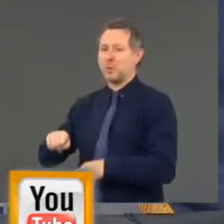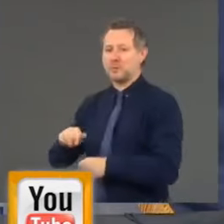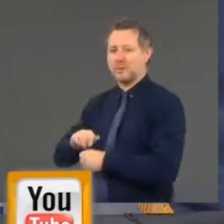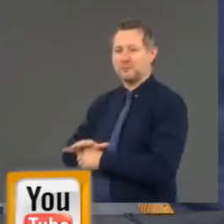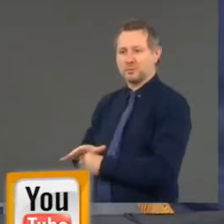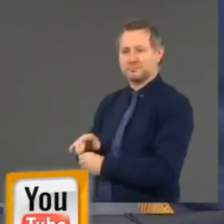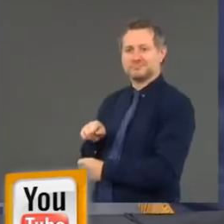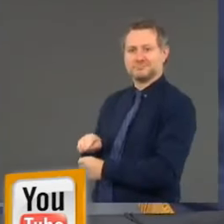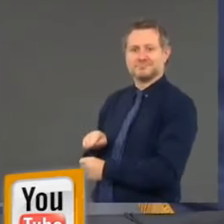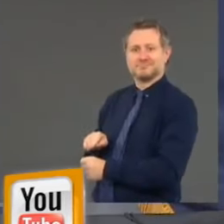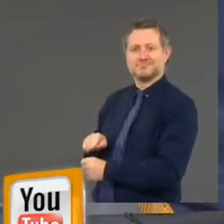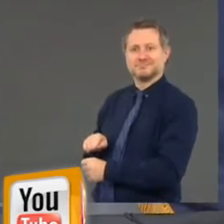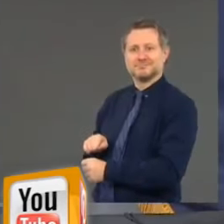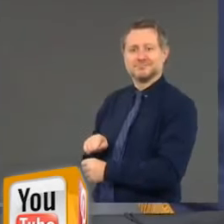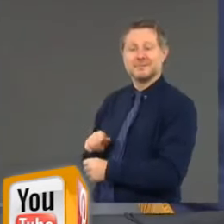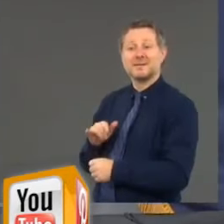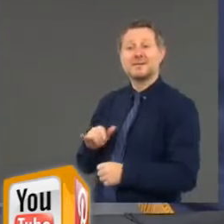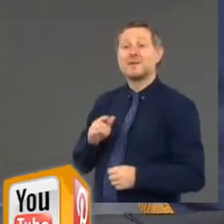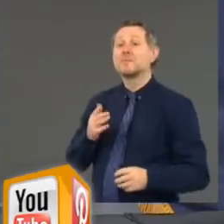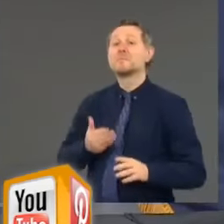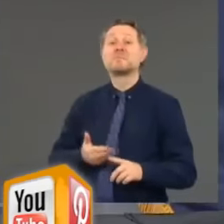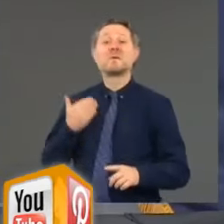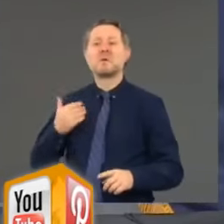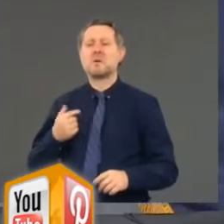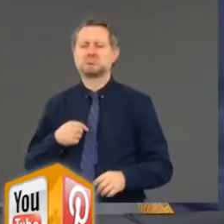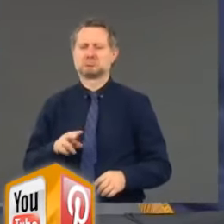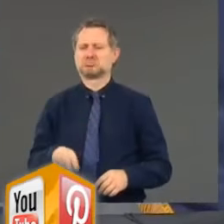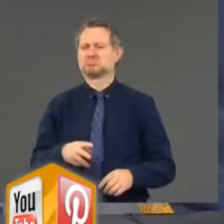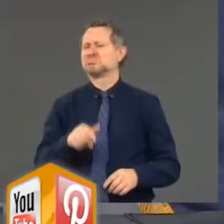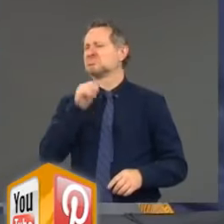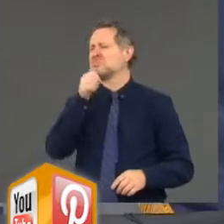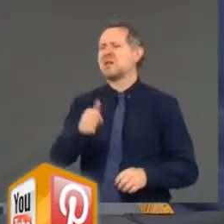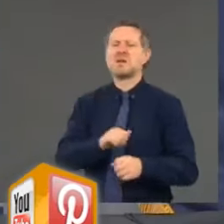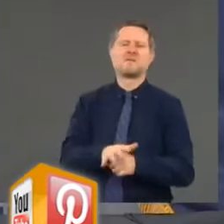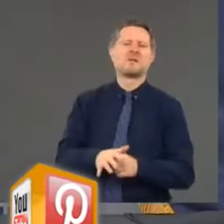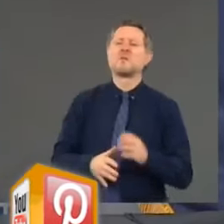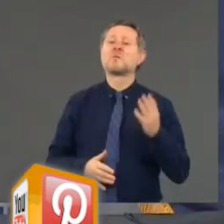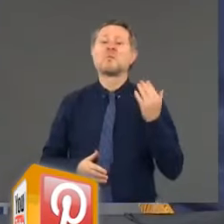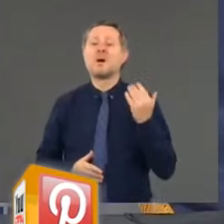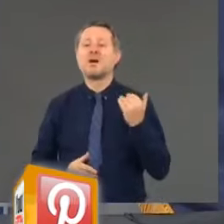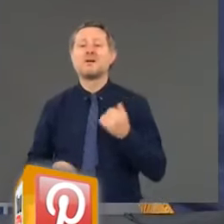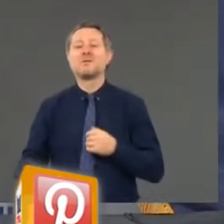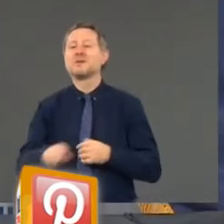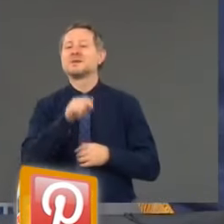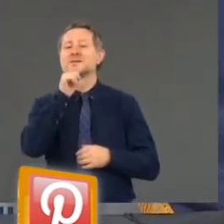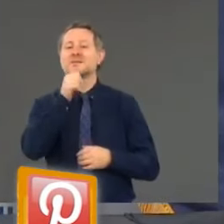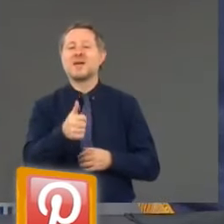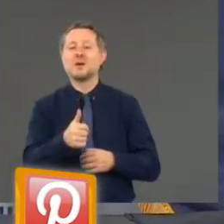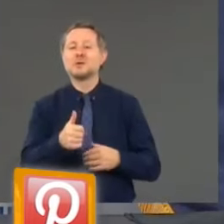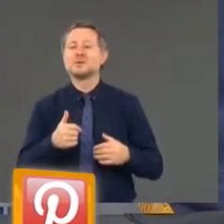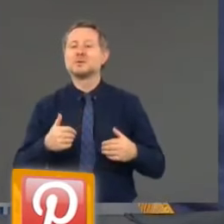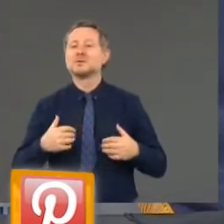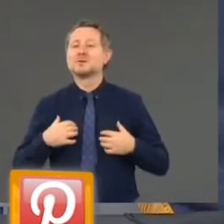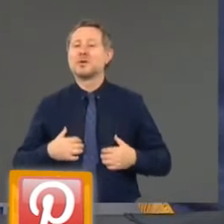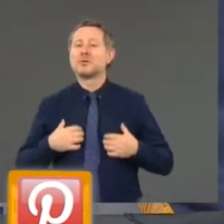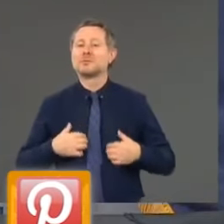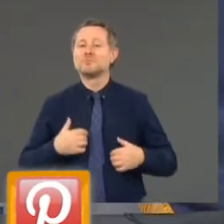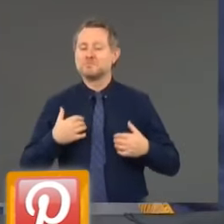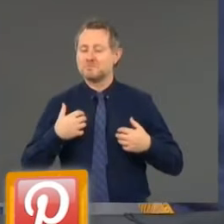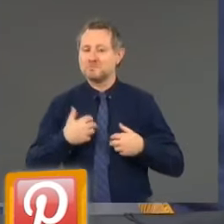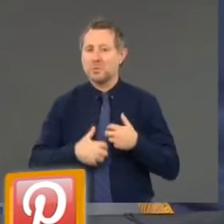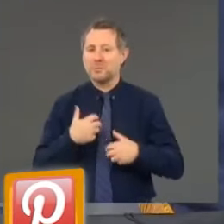Now, it didn't look like the COVID virus because it wasn't respiratory. So they all looked at these